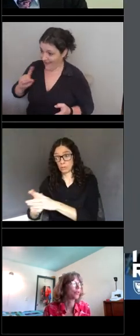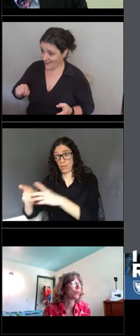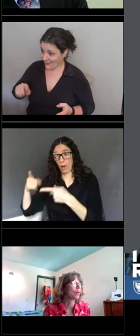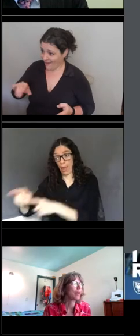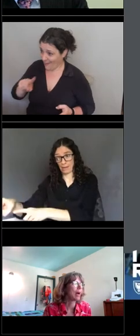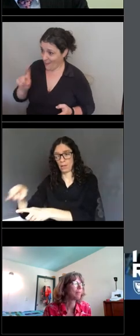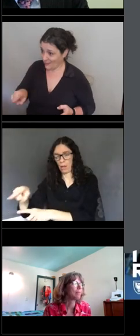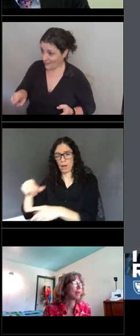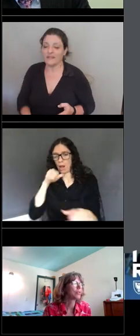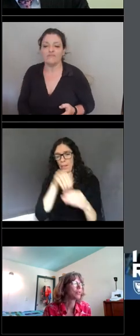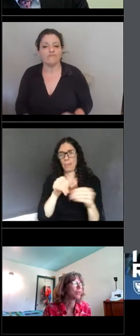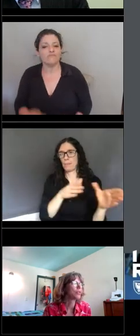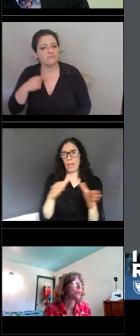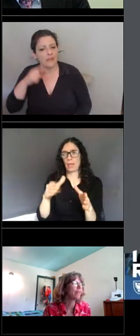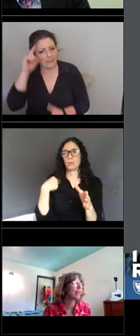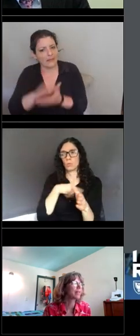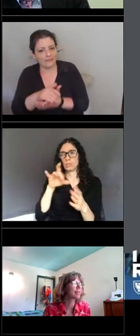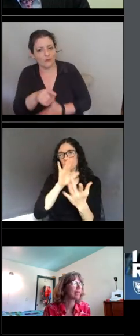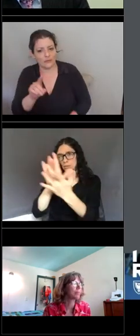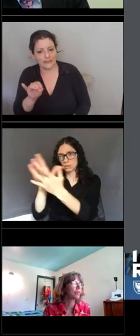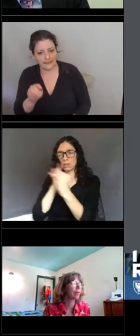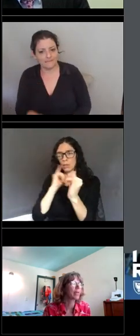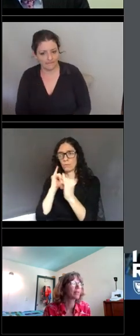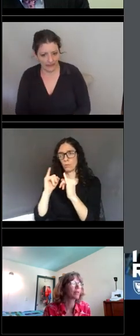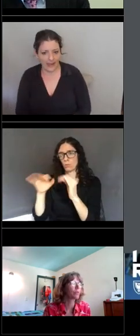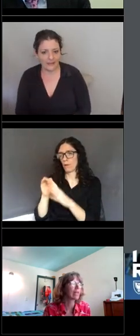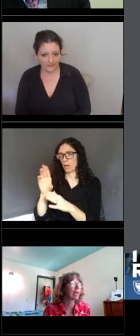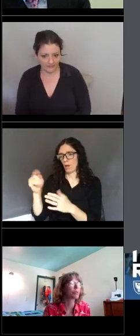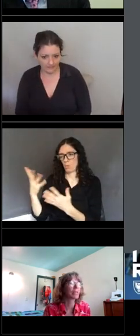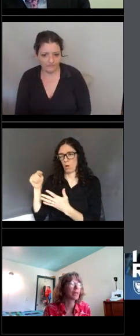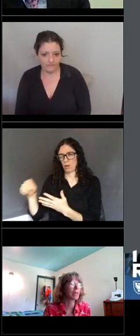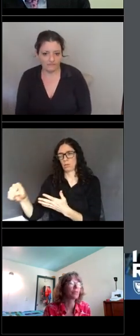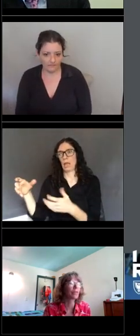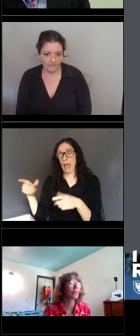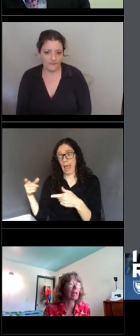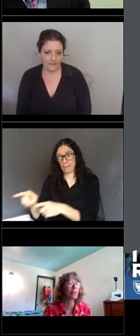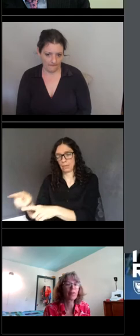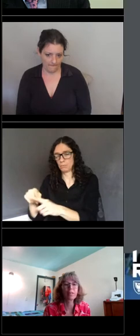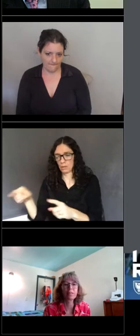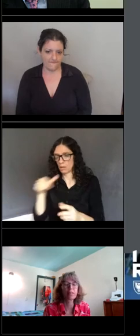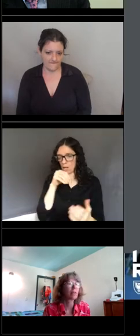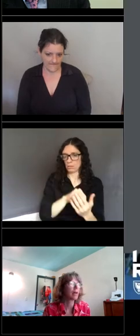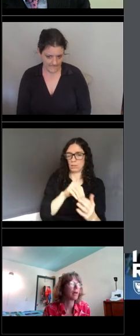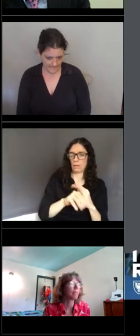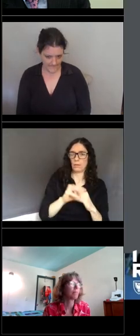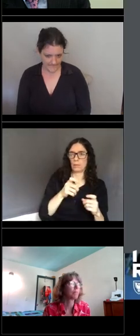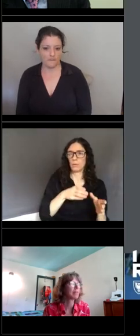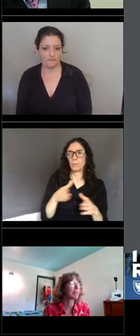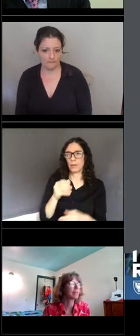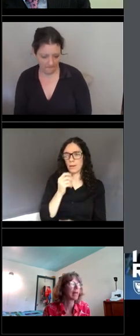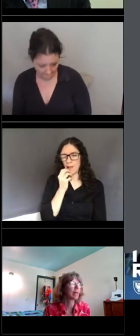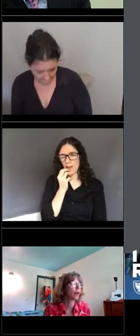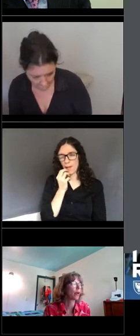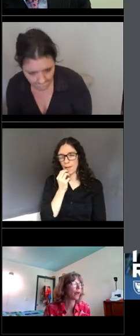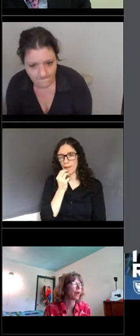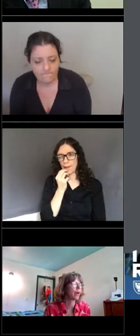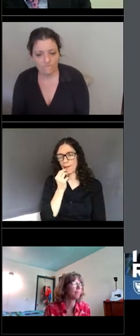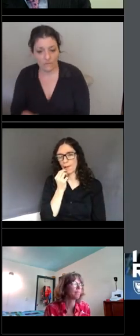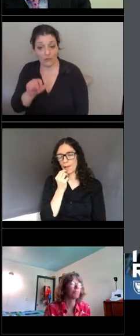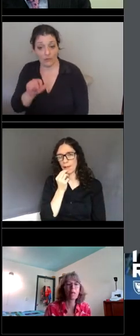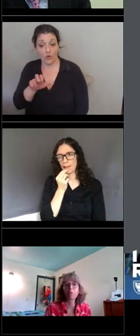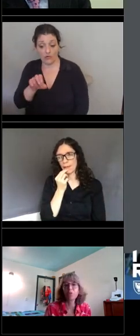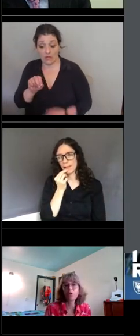Okay. Thank you. Do you have any examples of MPAs that were established because of climate effects? Places that